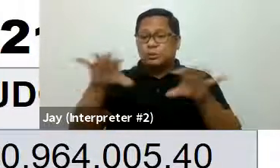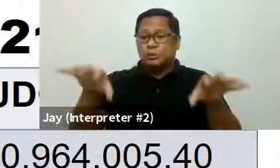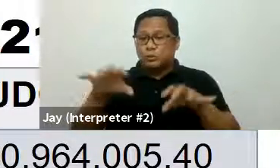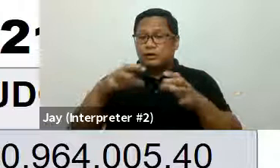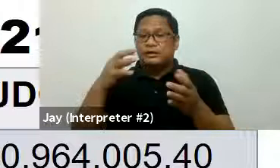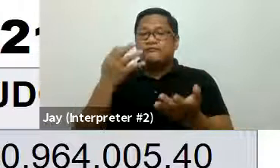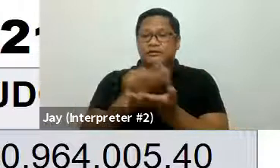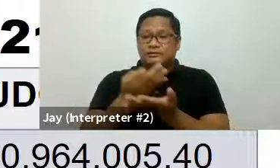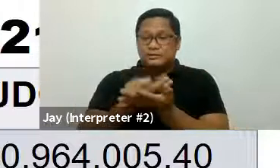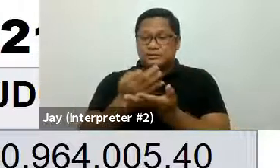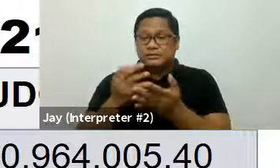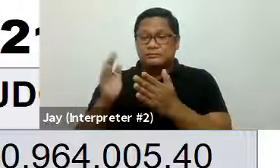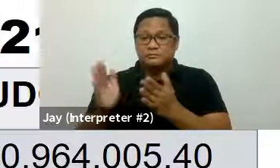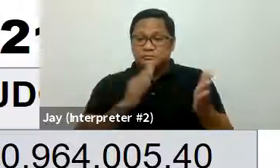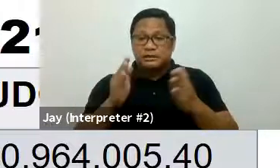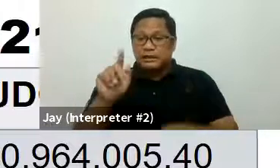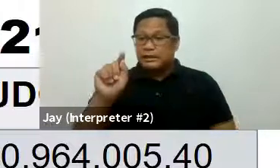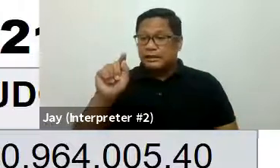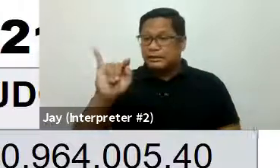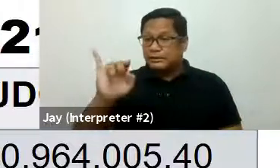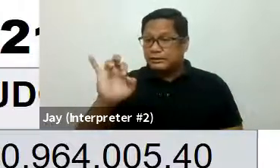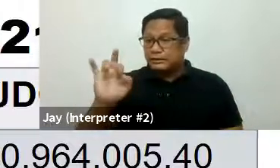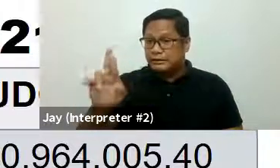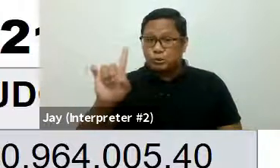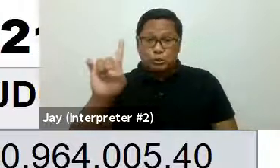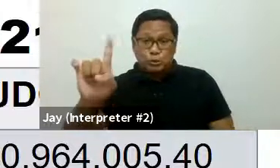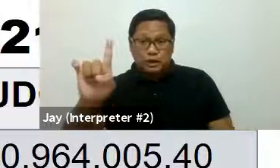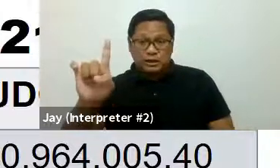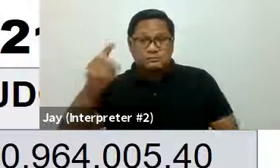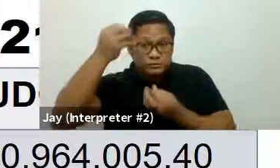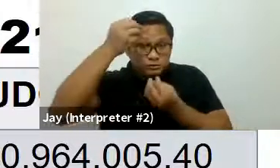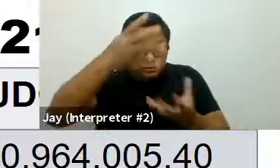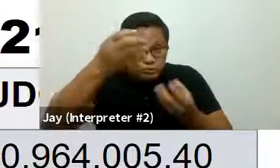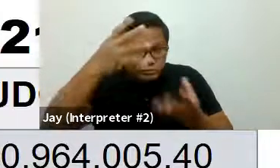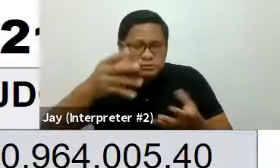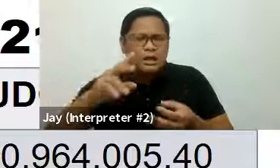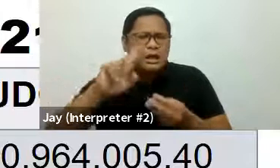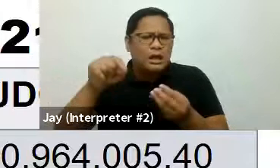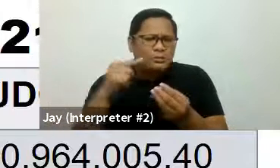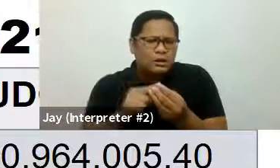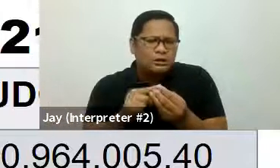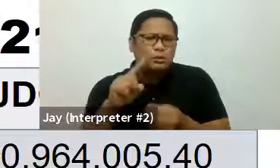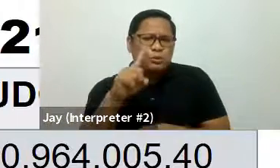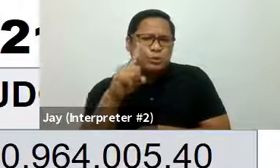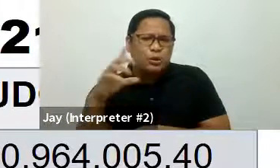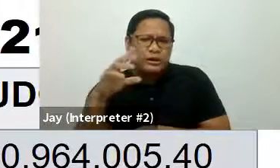financial plan. The tier 1, for your information, was only amounting to